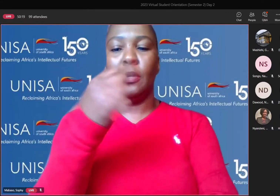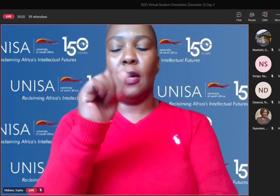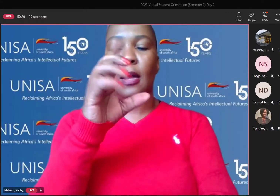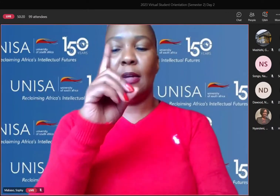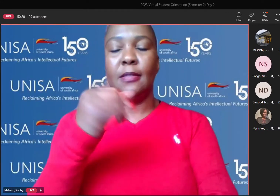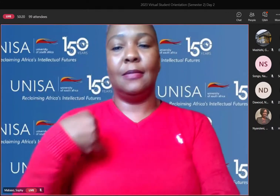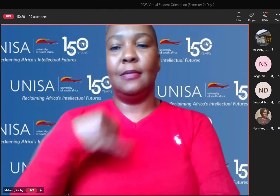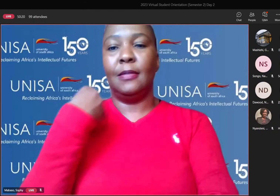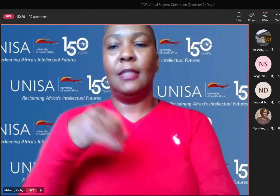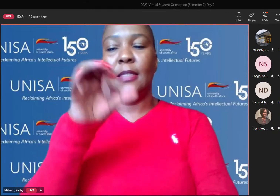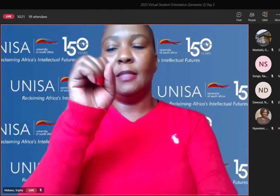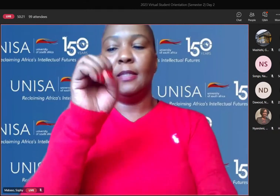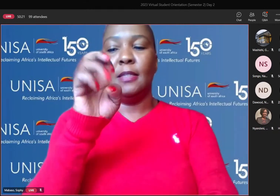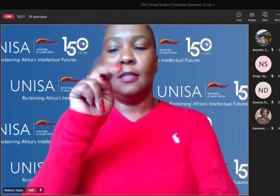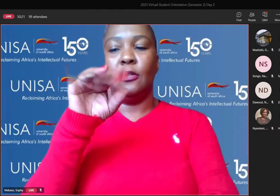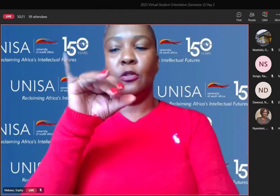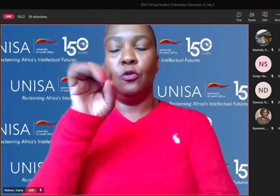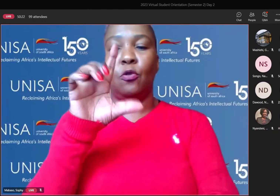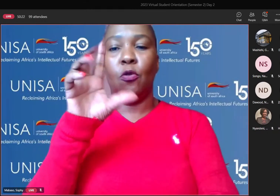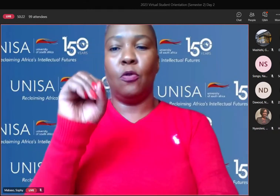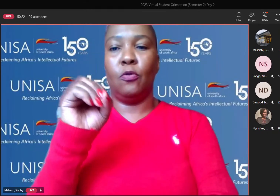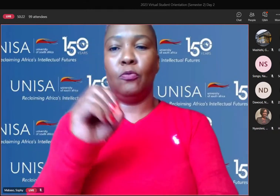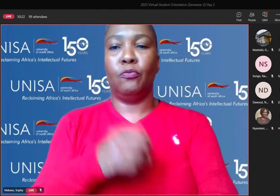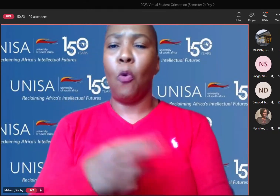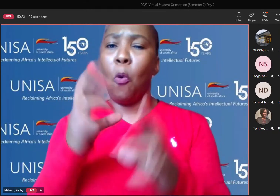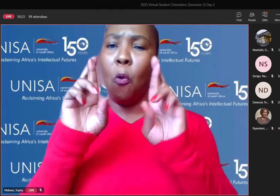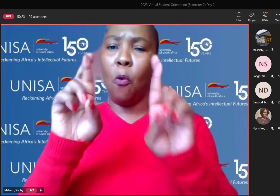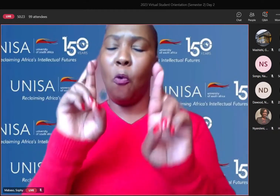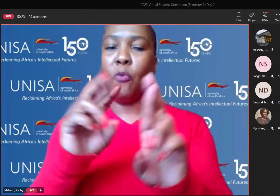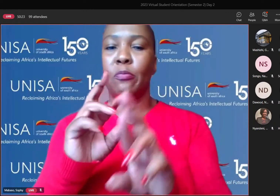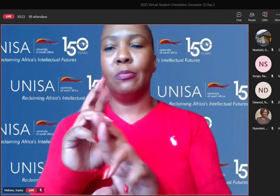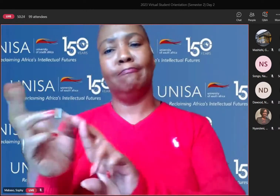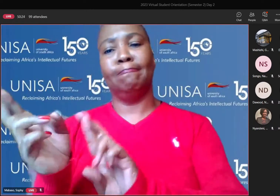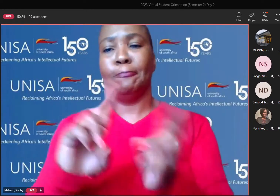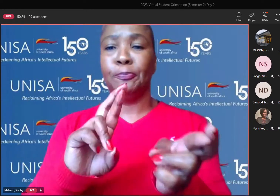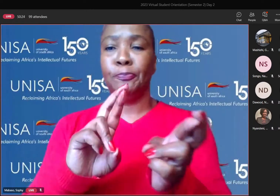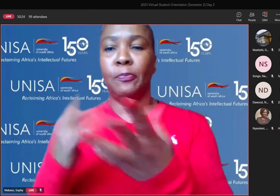So Machadi, I hope you're ready and we can hand over to you.